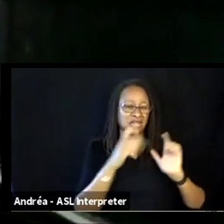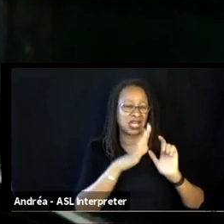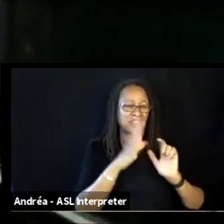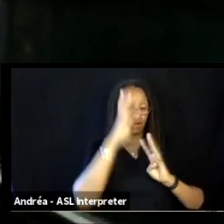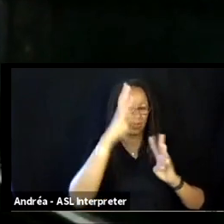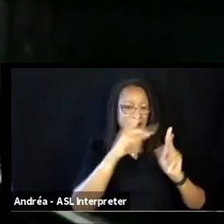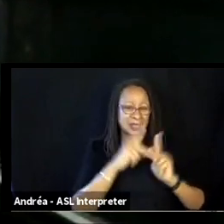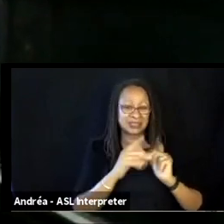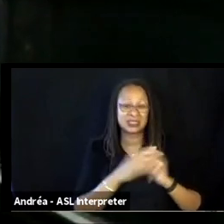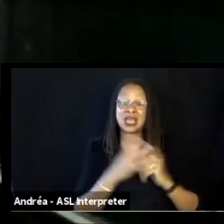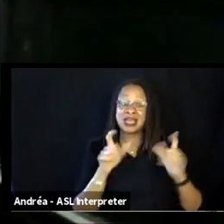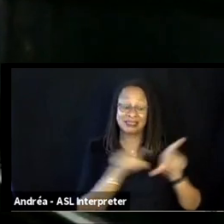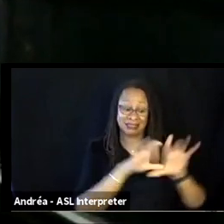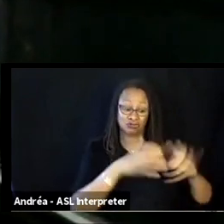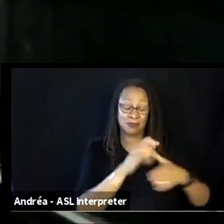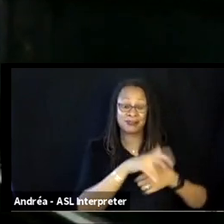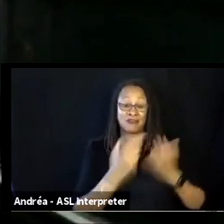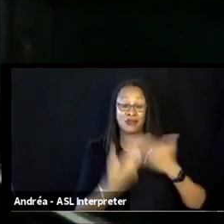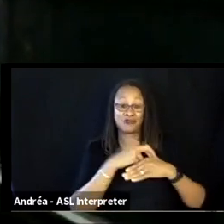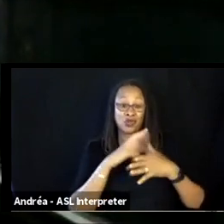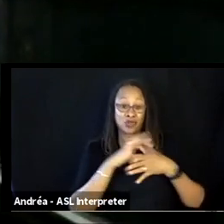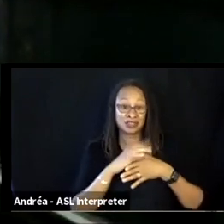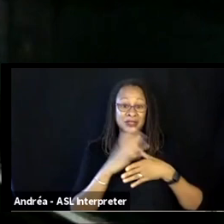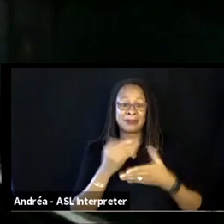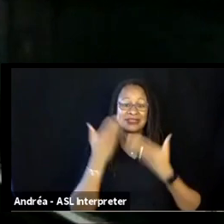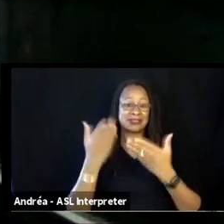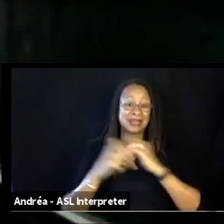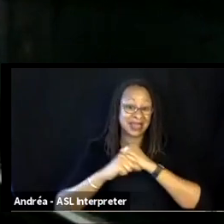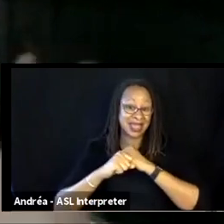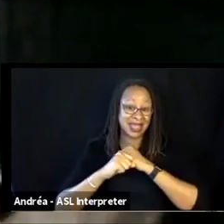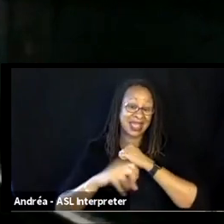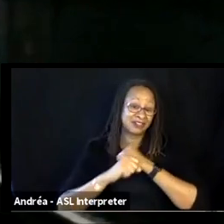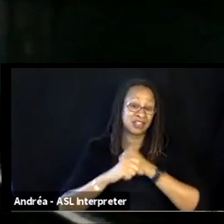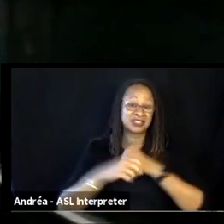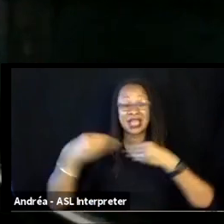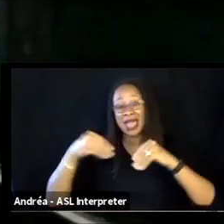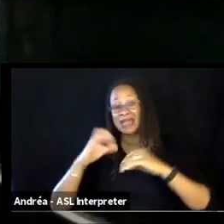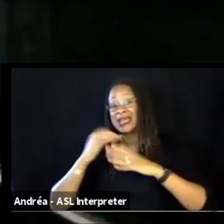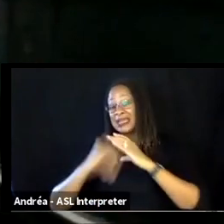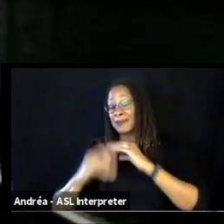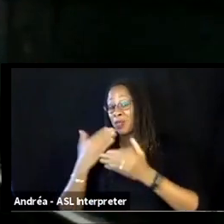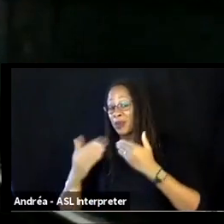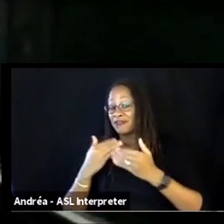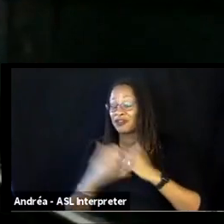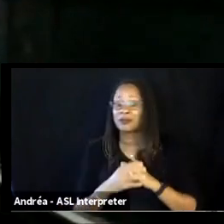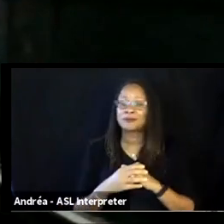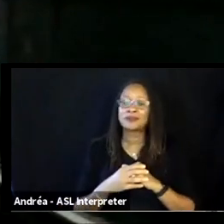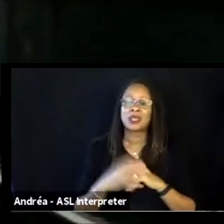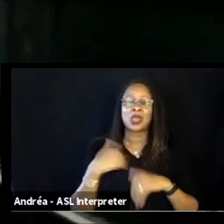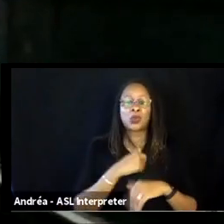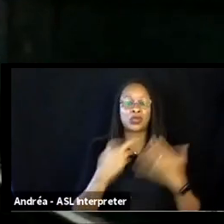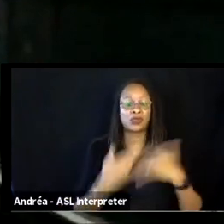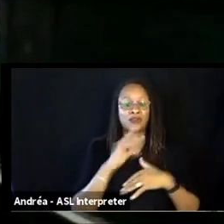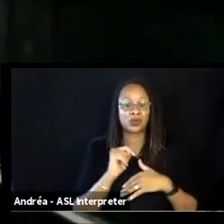review content that teams will submit. Maybe it's an ad, maybe it's an email, whatever it might be. And we review it